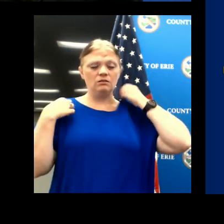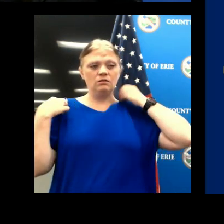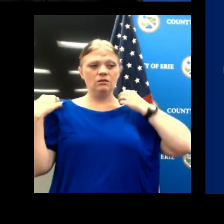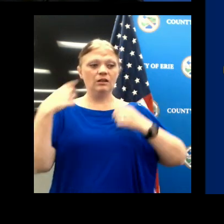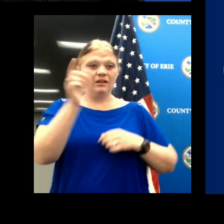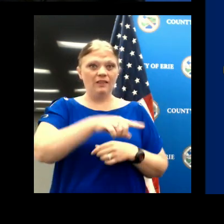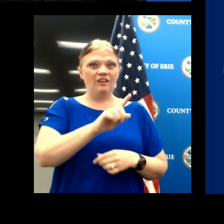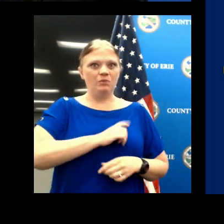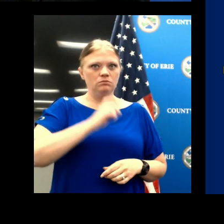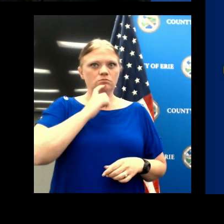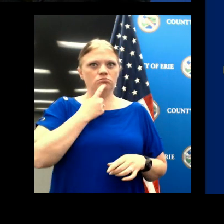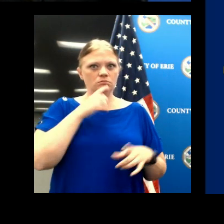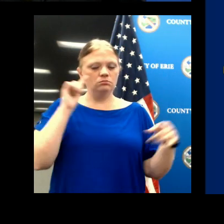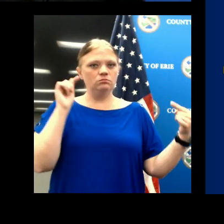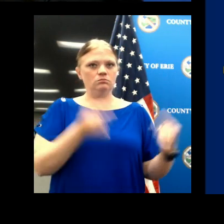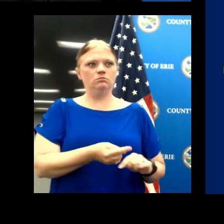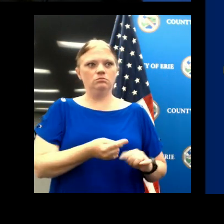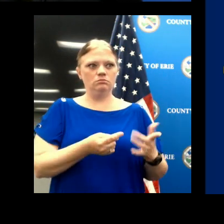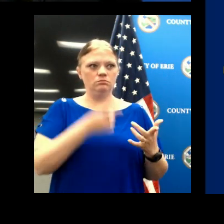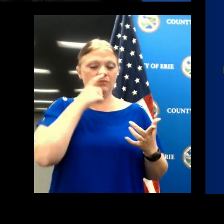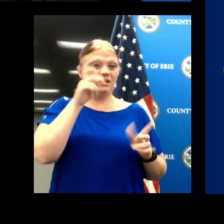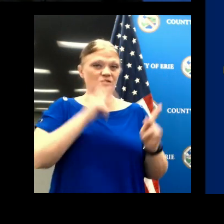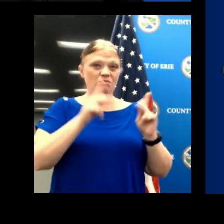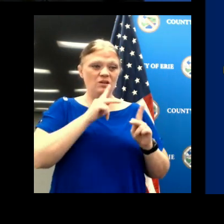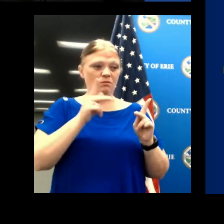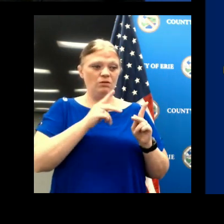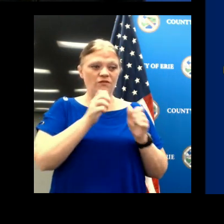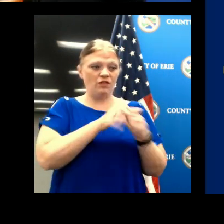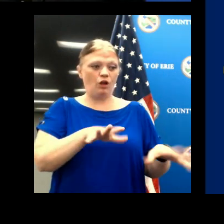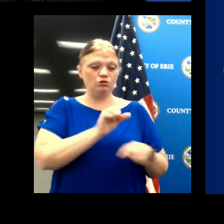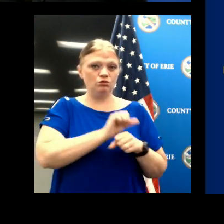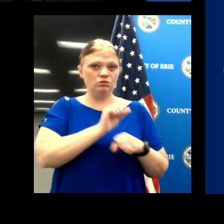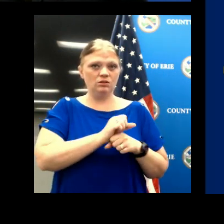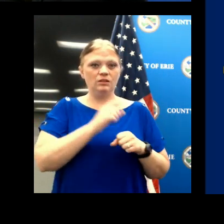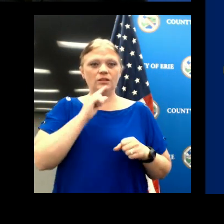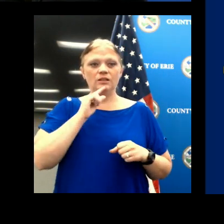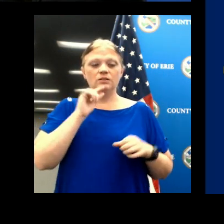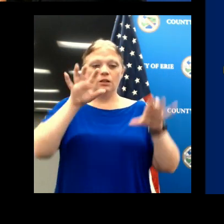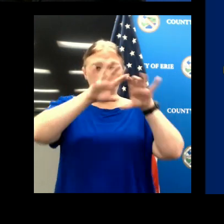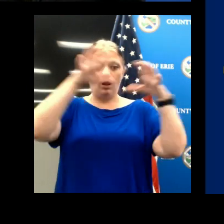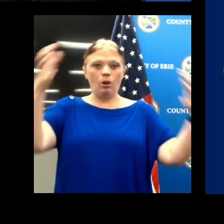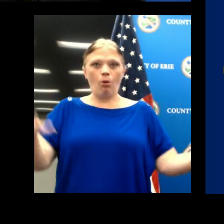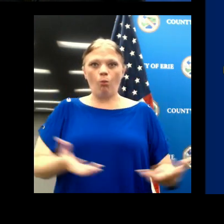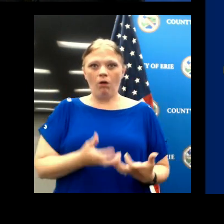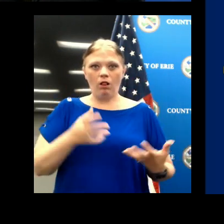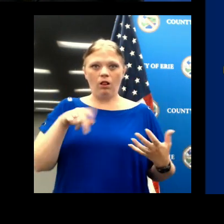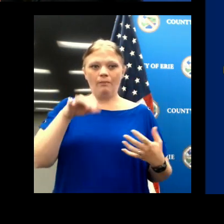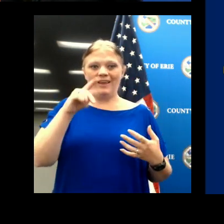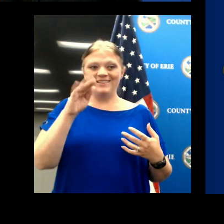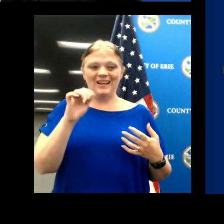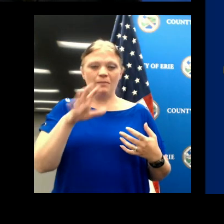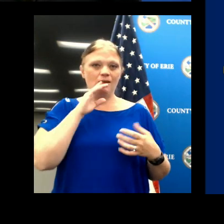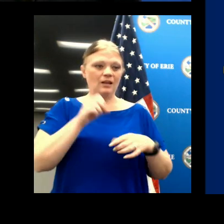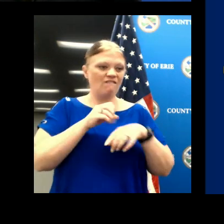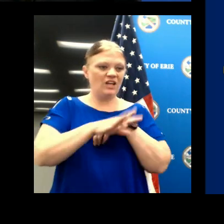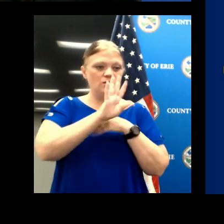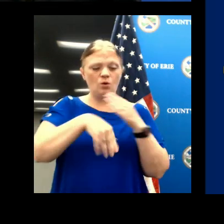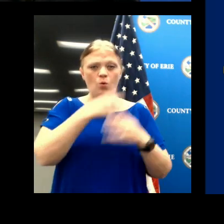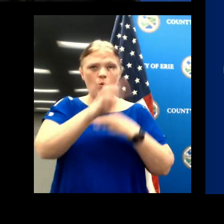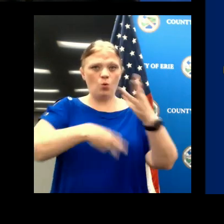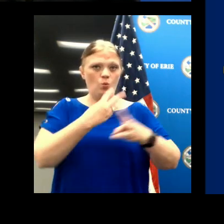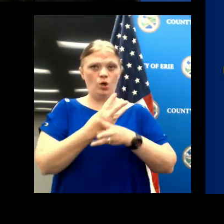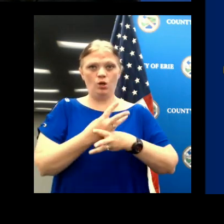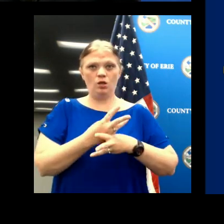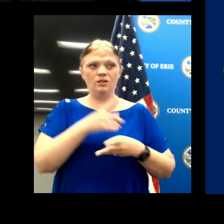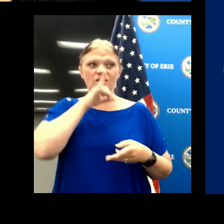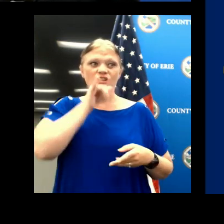been significantly hurt as individuals have lost their jobs. This is a global pandemic that's affecting the entire world and has